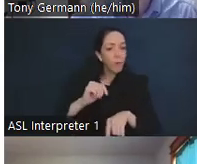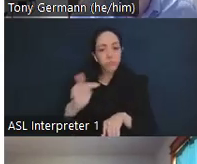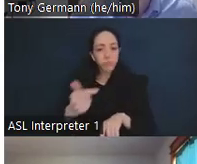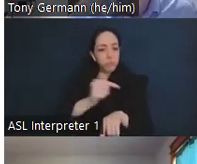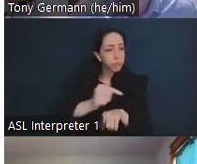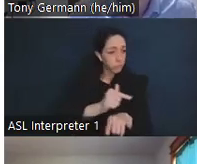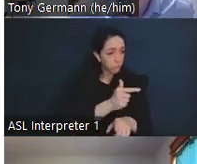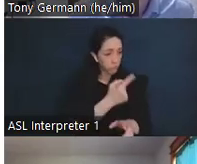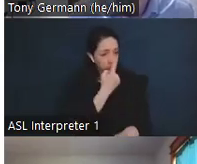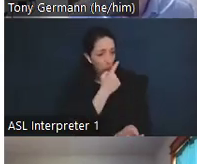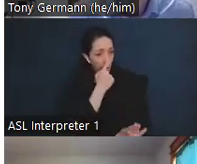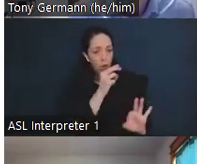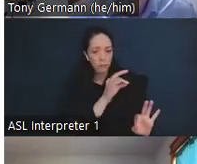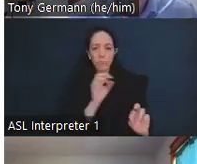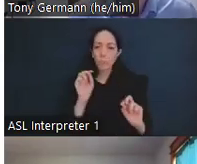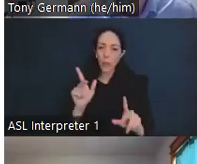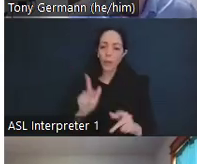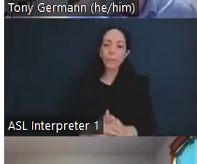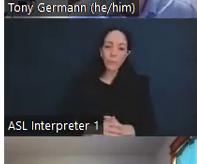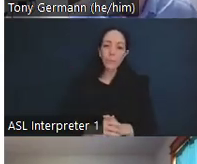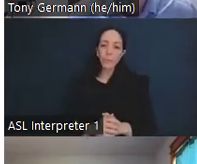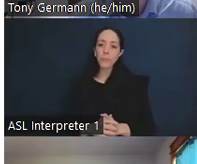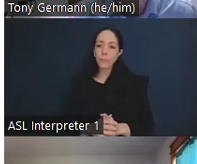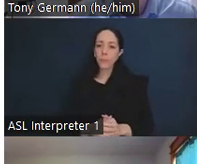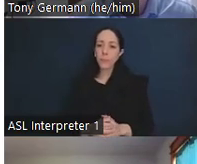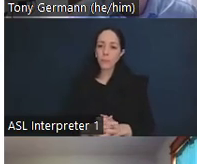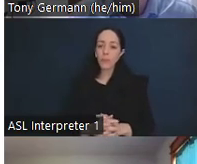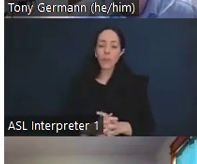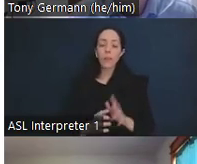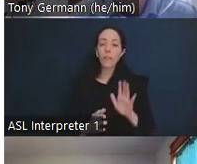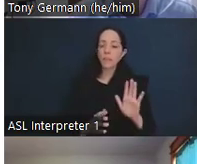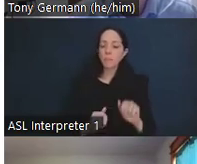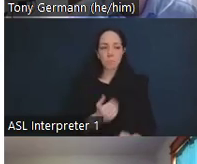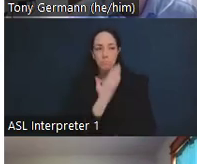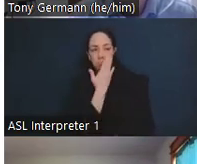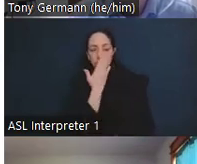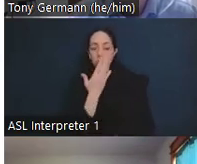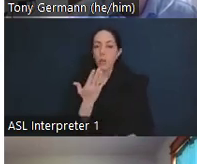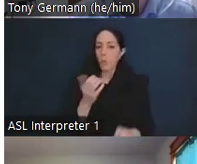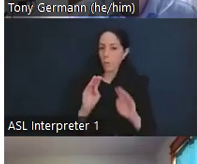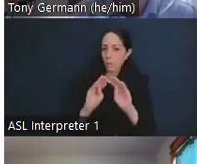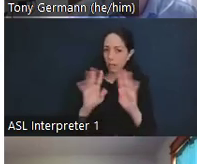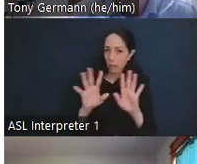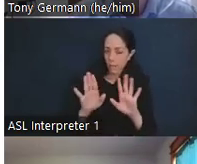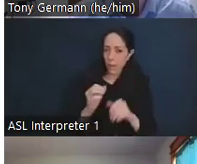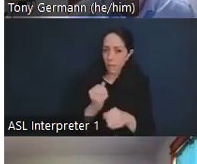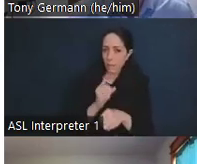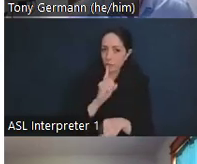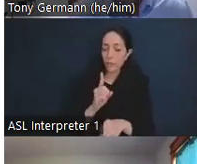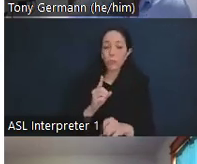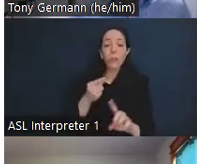that's what we're after. So just to make, thank you, Sarah, just to make sure I understand, our goal